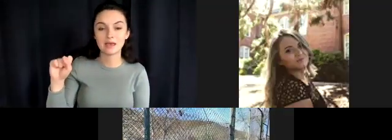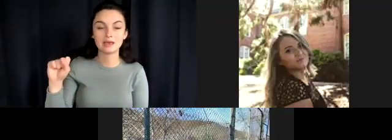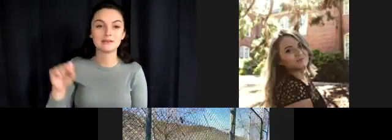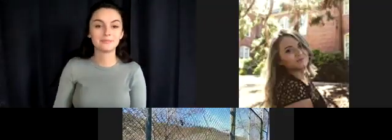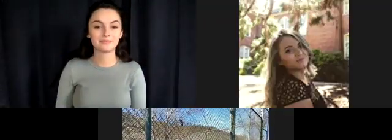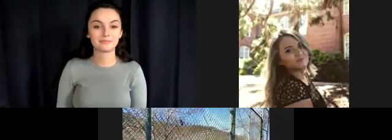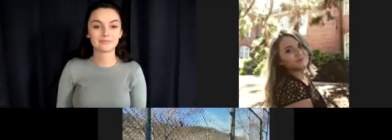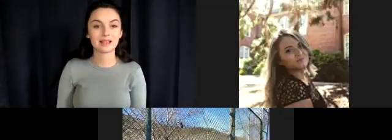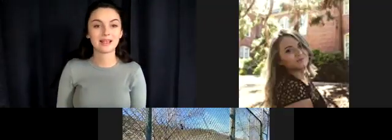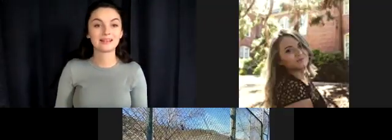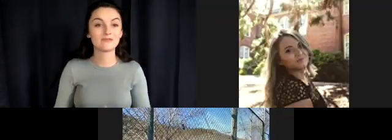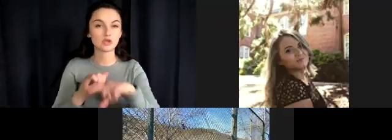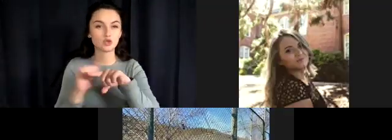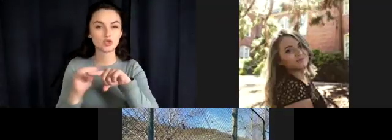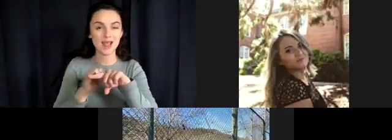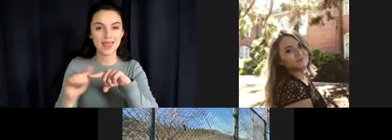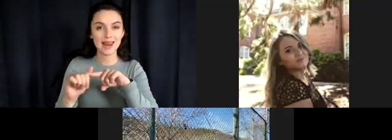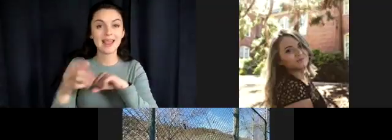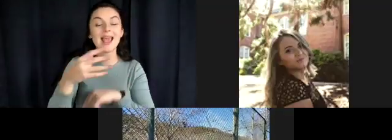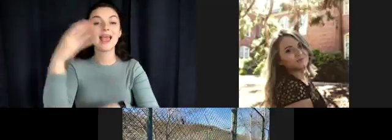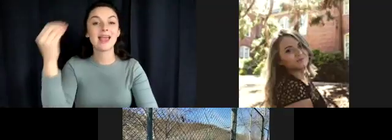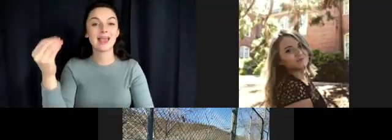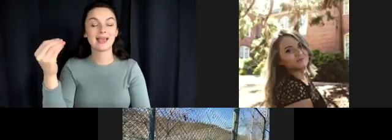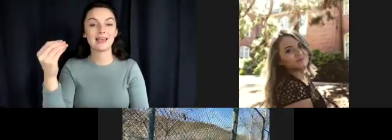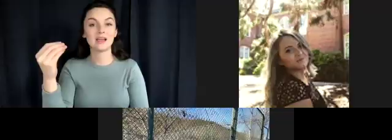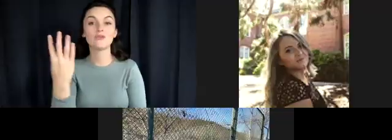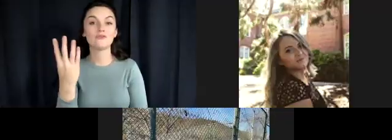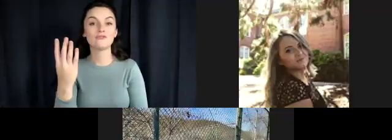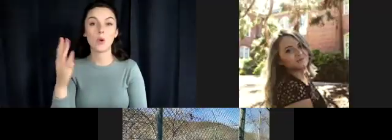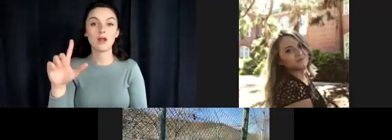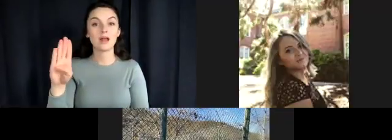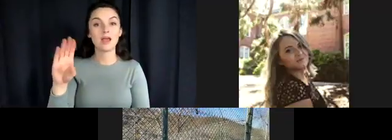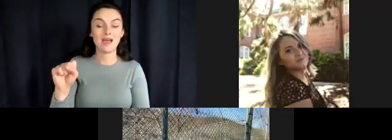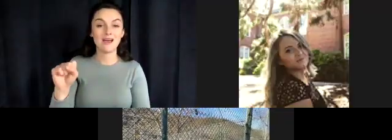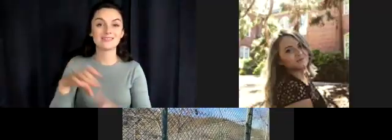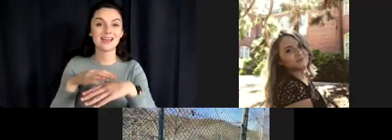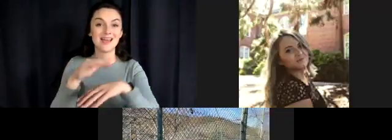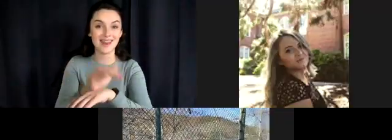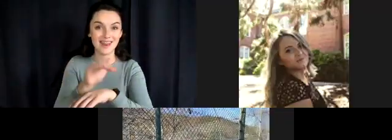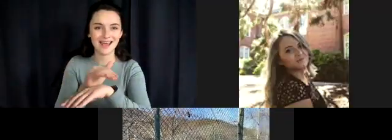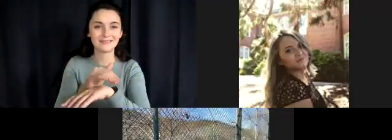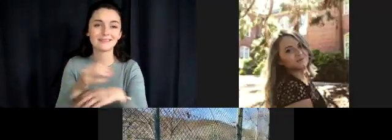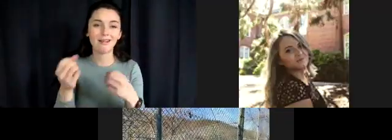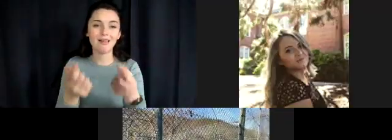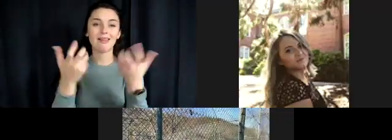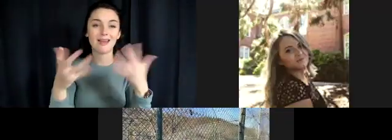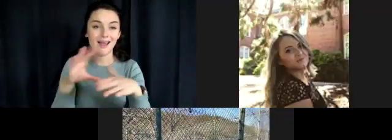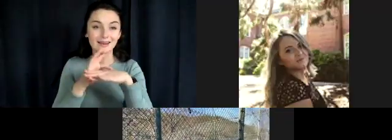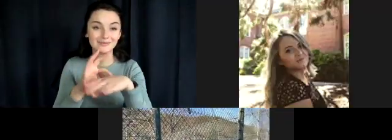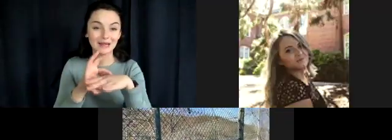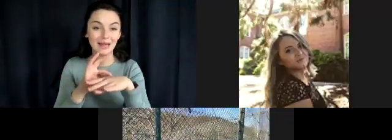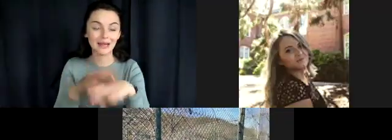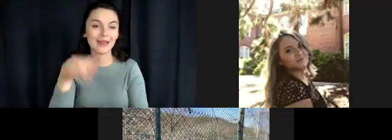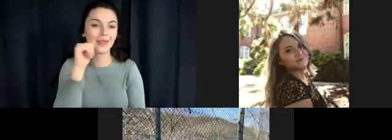at night. So that's 10 pounds total, which is a lot of meat. And then the girls get trained twice a